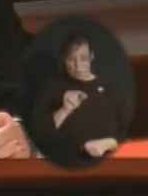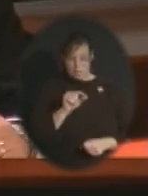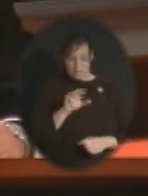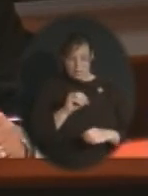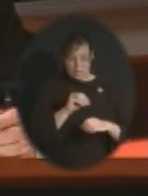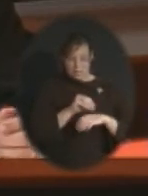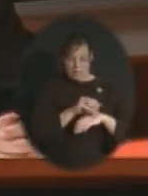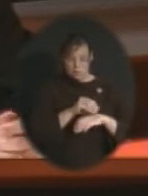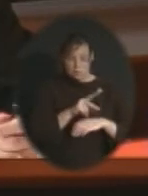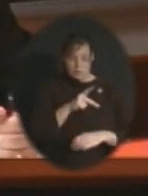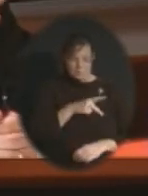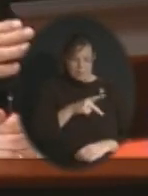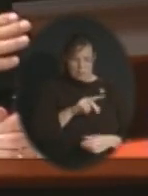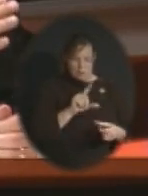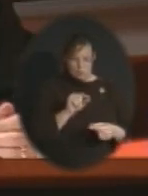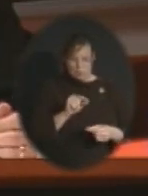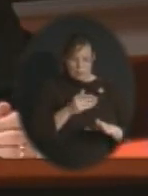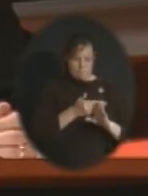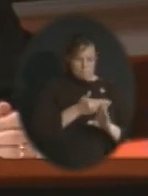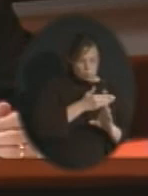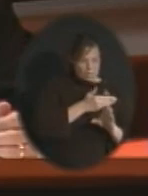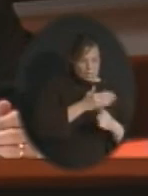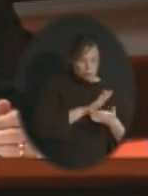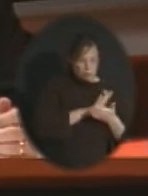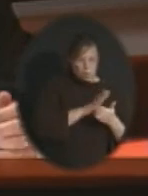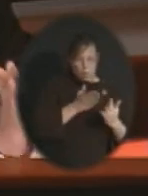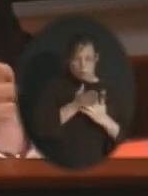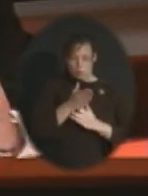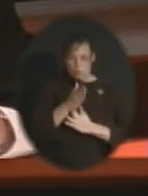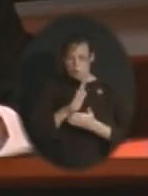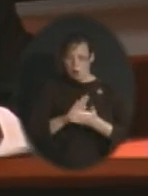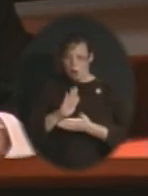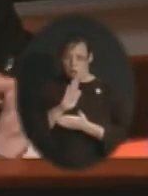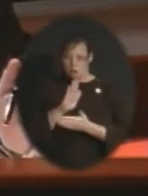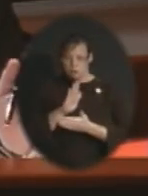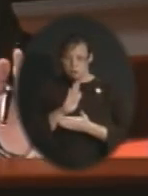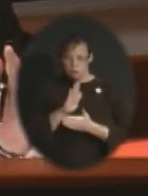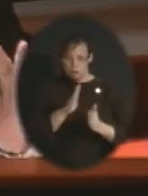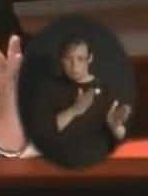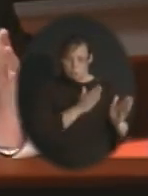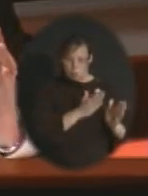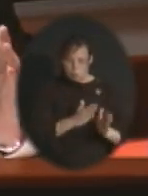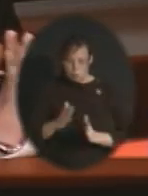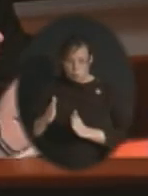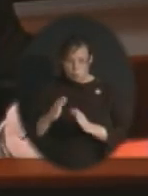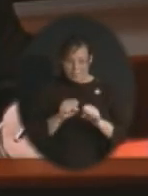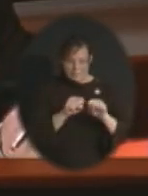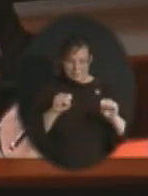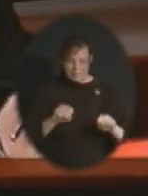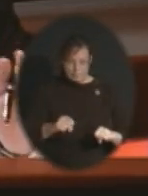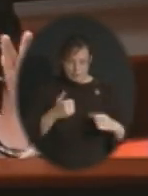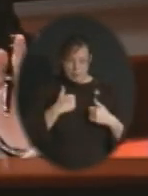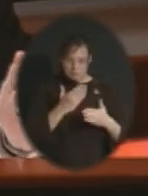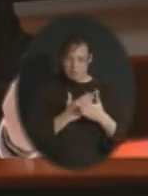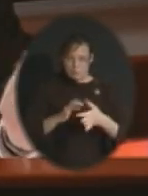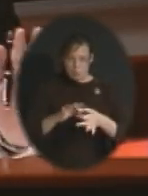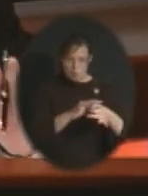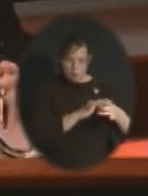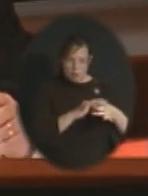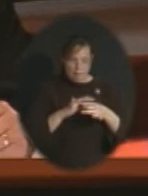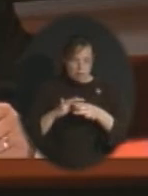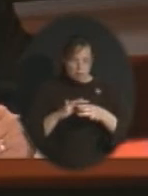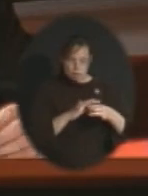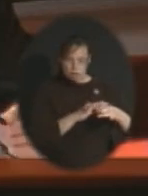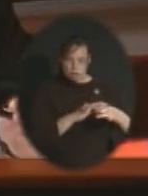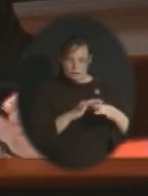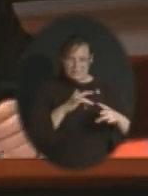away. P20 being preschool through college. Aligning those systems and having some coordination, and it's